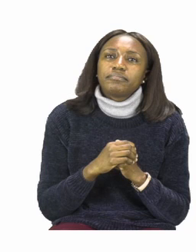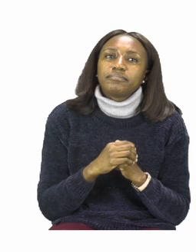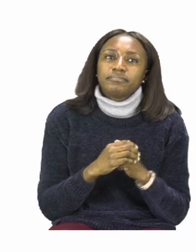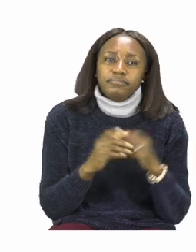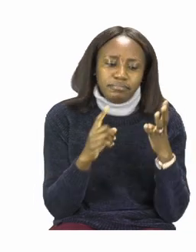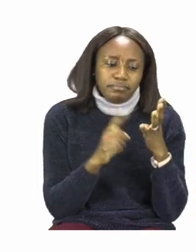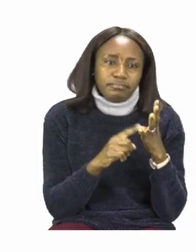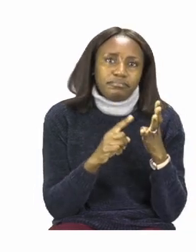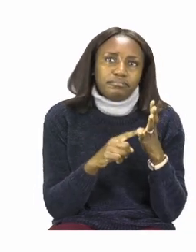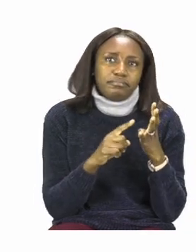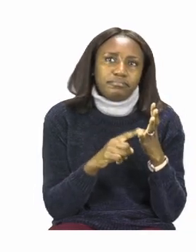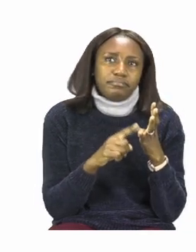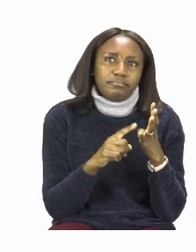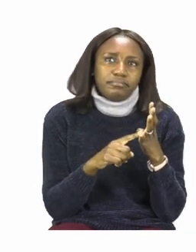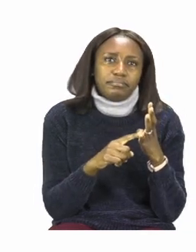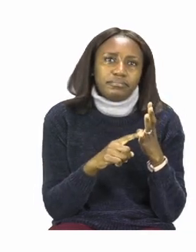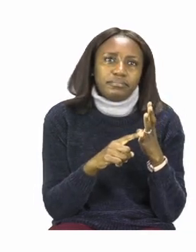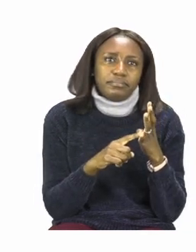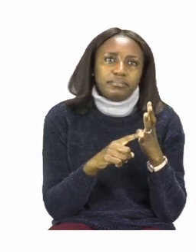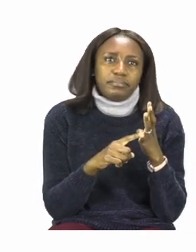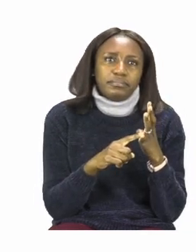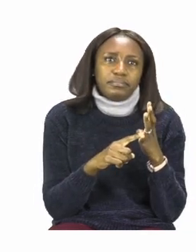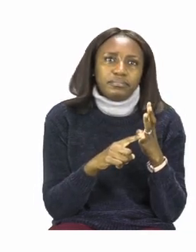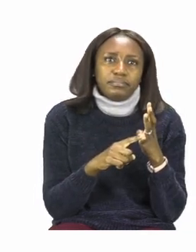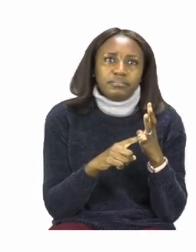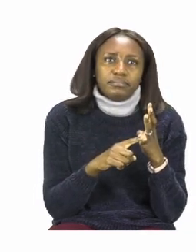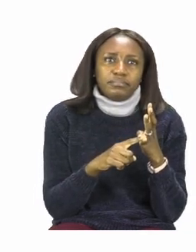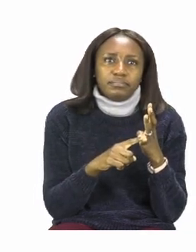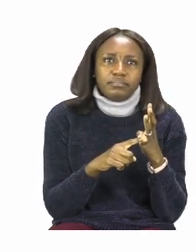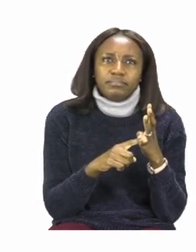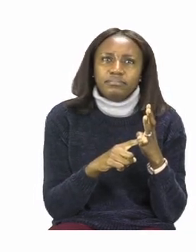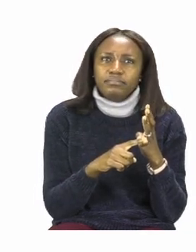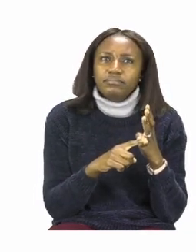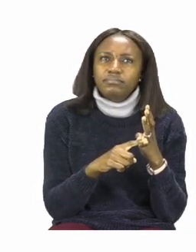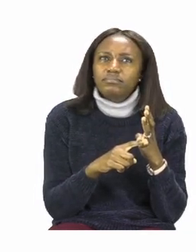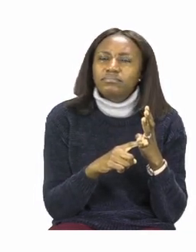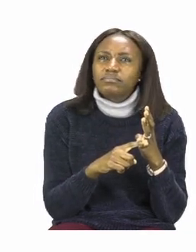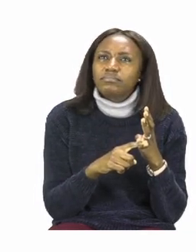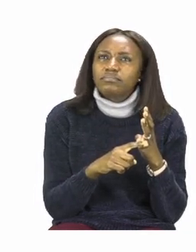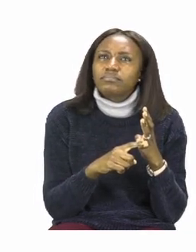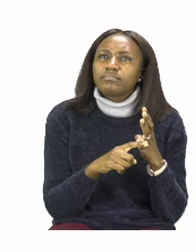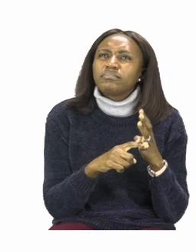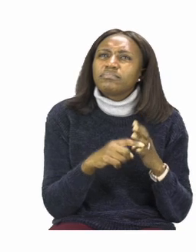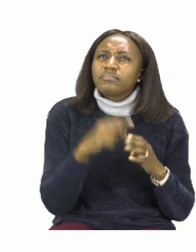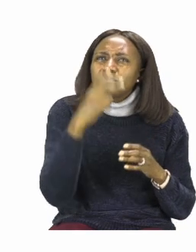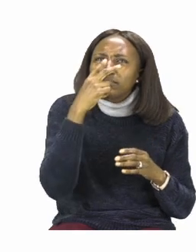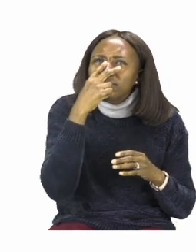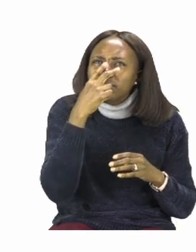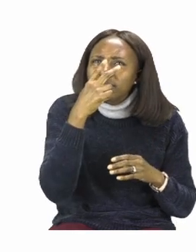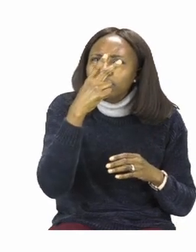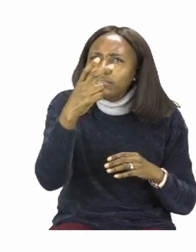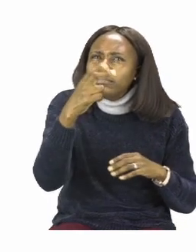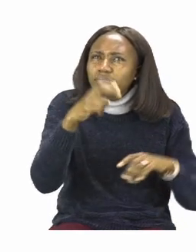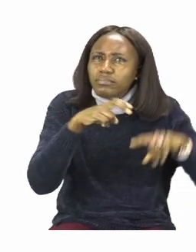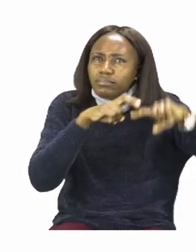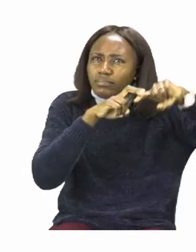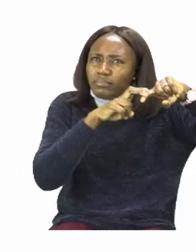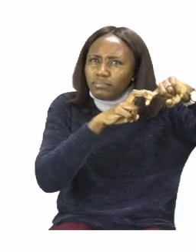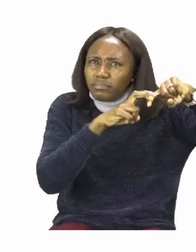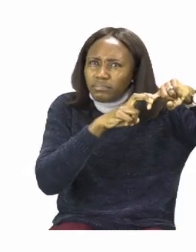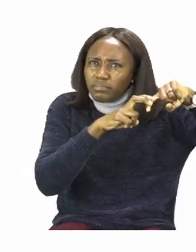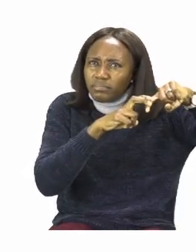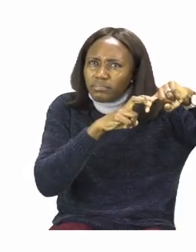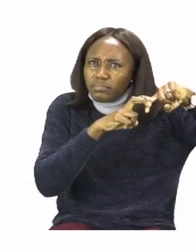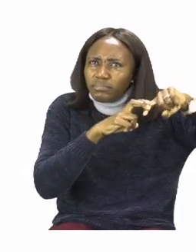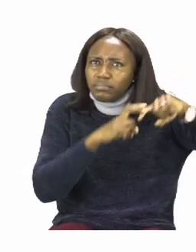Number 4 says, do you see the flying bats? Do